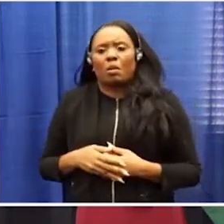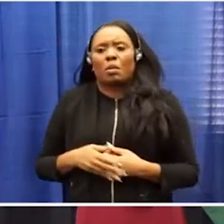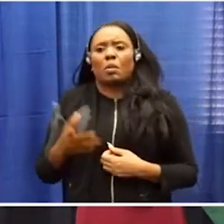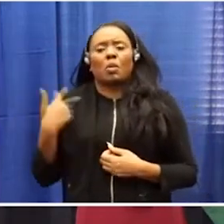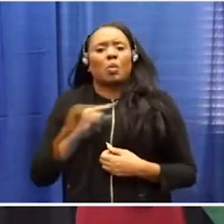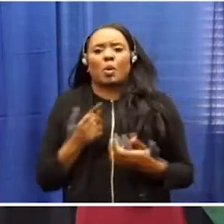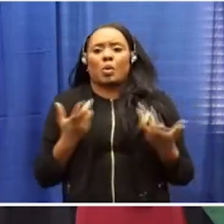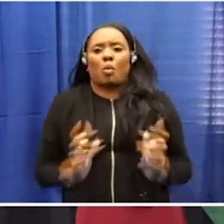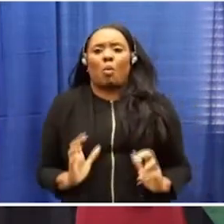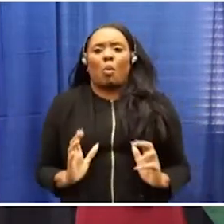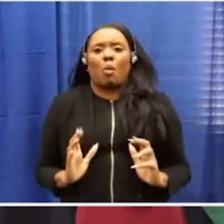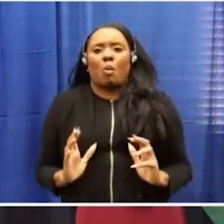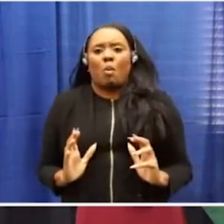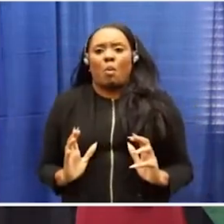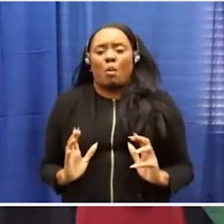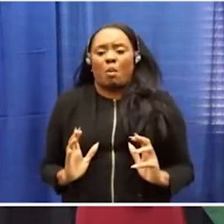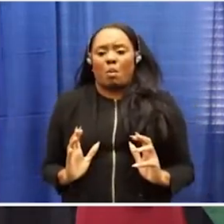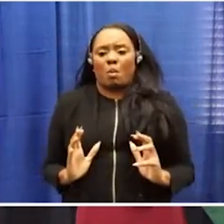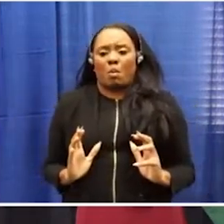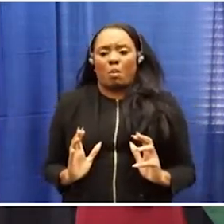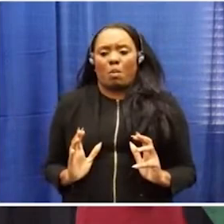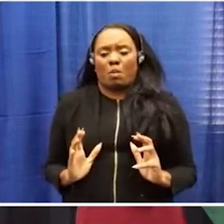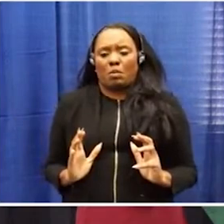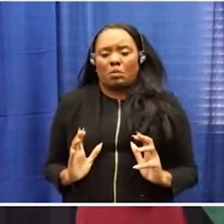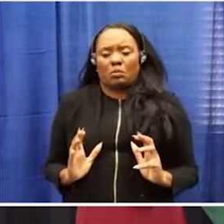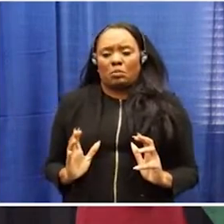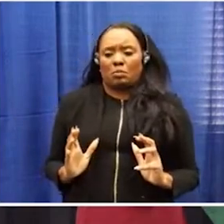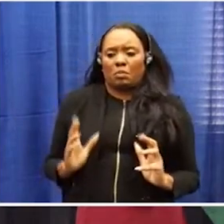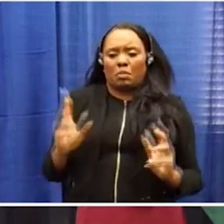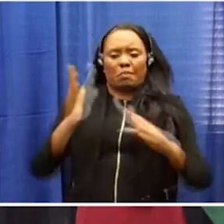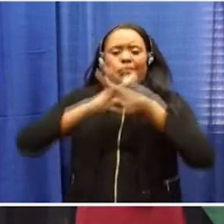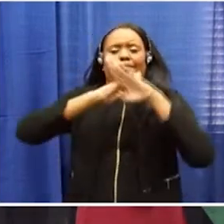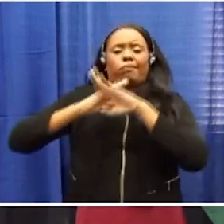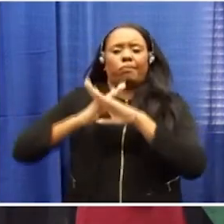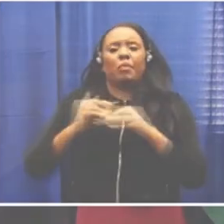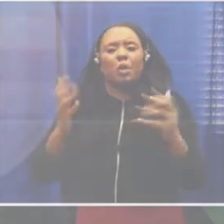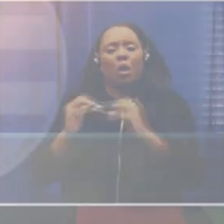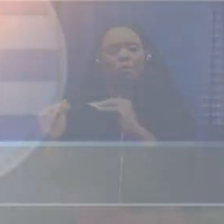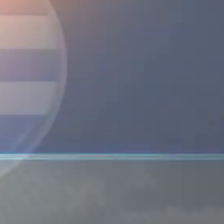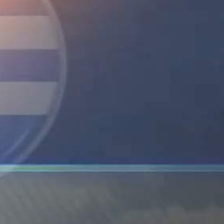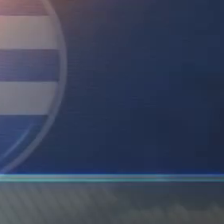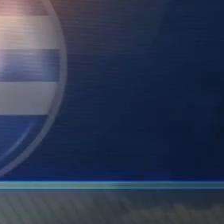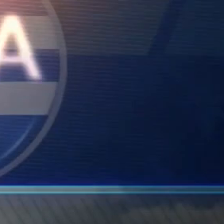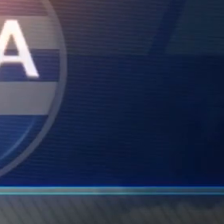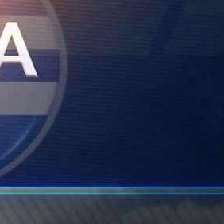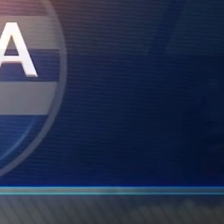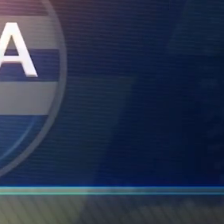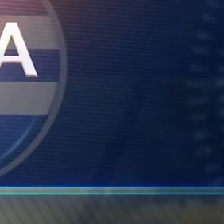unfair and unjust economic, financial, and commercial blockade against Cuba.